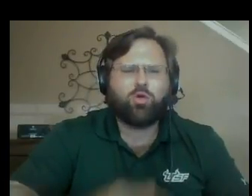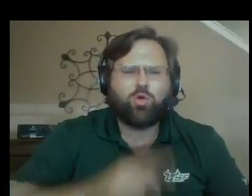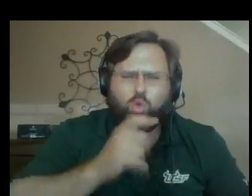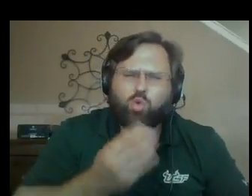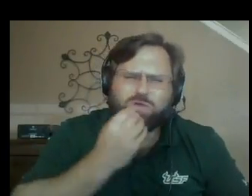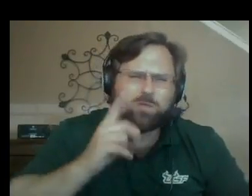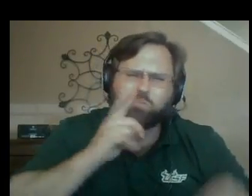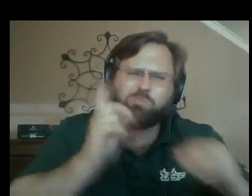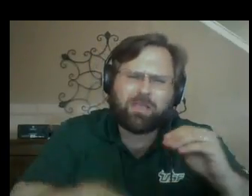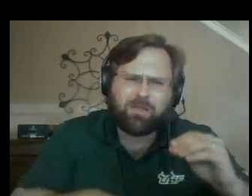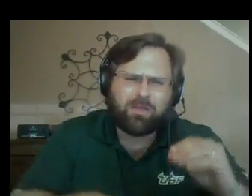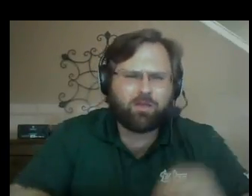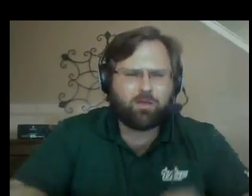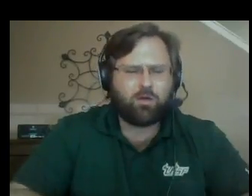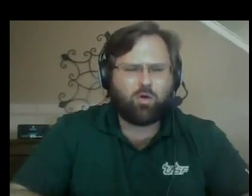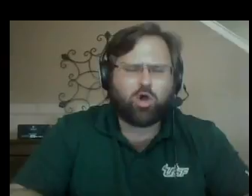like,